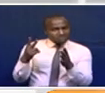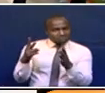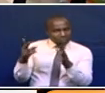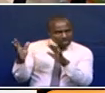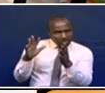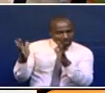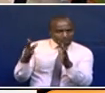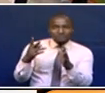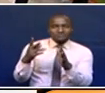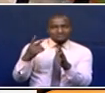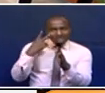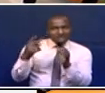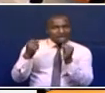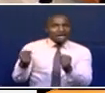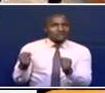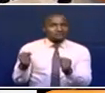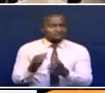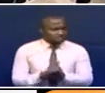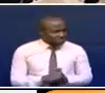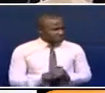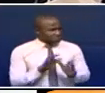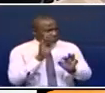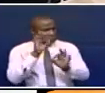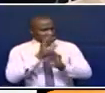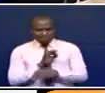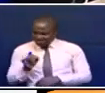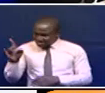times. What are these signs of the times?